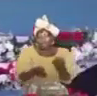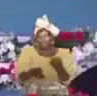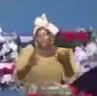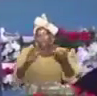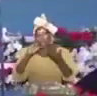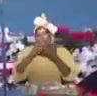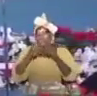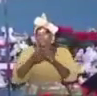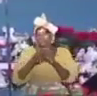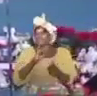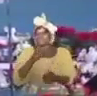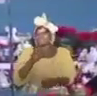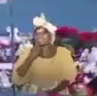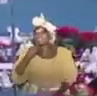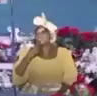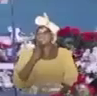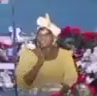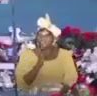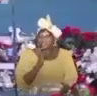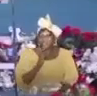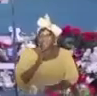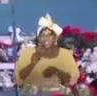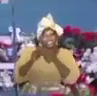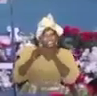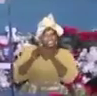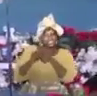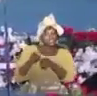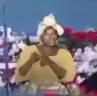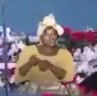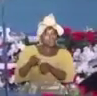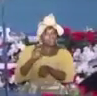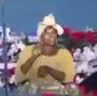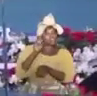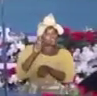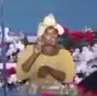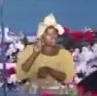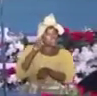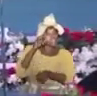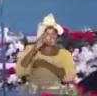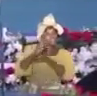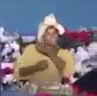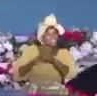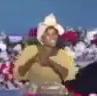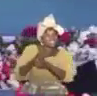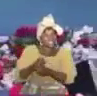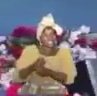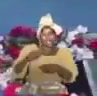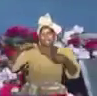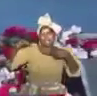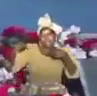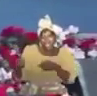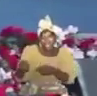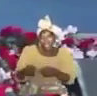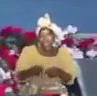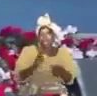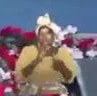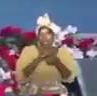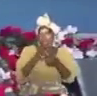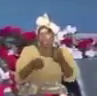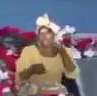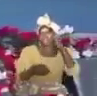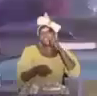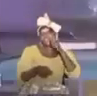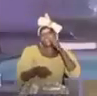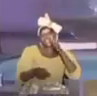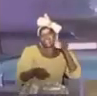pain. Would you ignore a woman who had gone through 12 years of pain? But would you ignore a little girl who has potential to